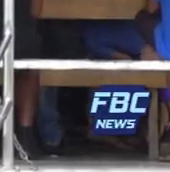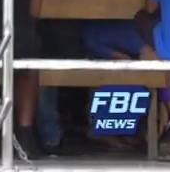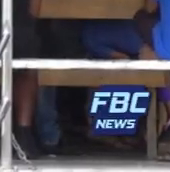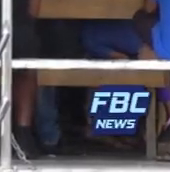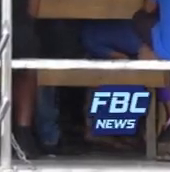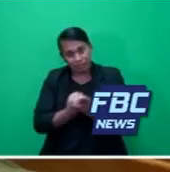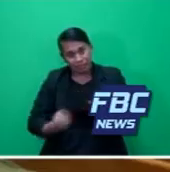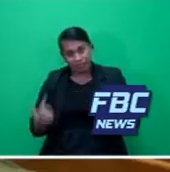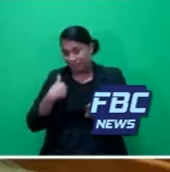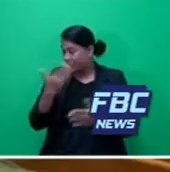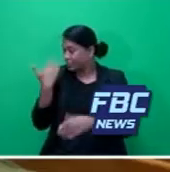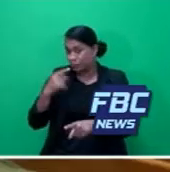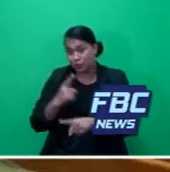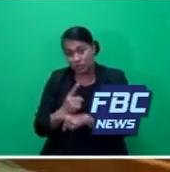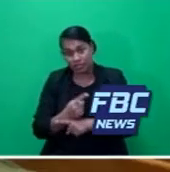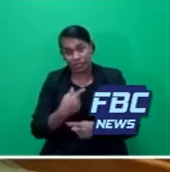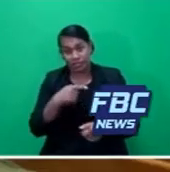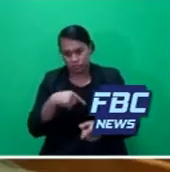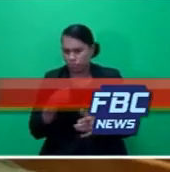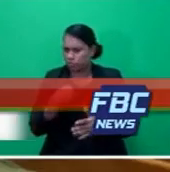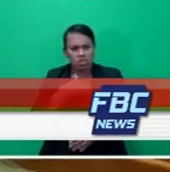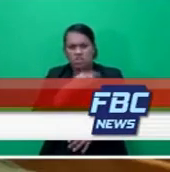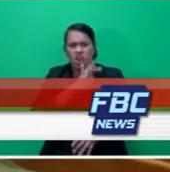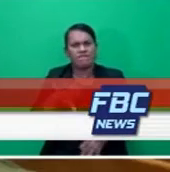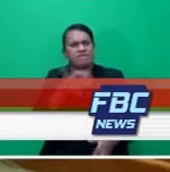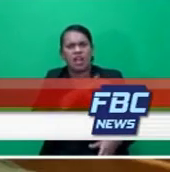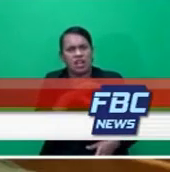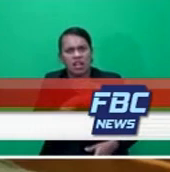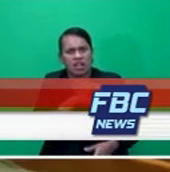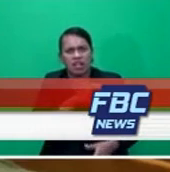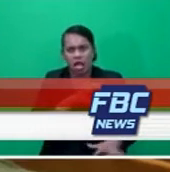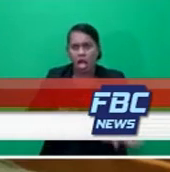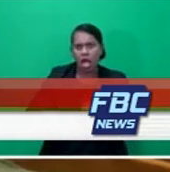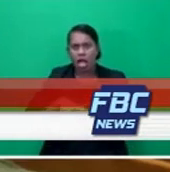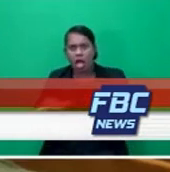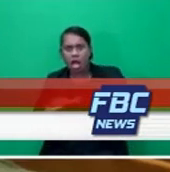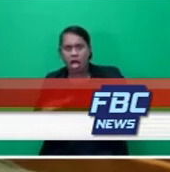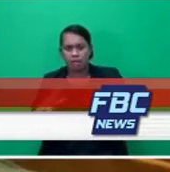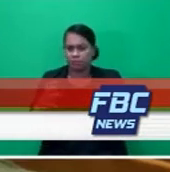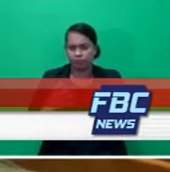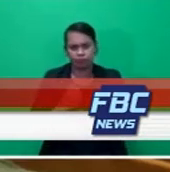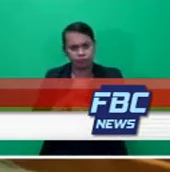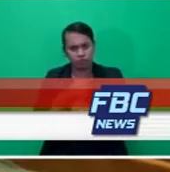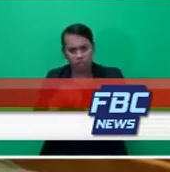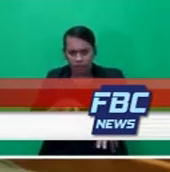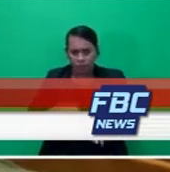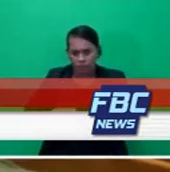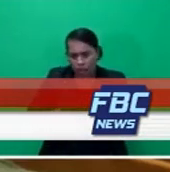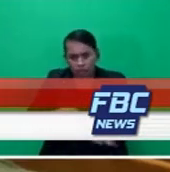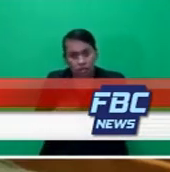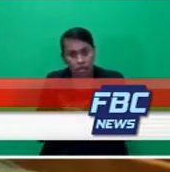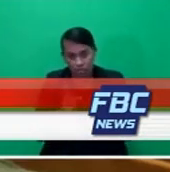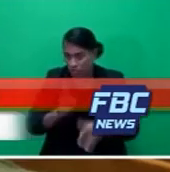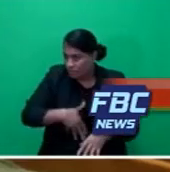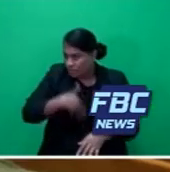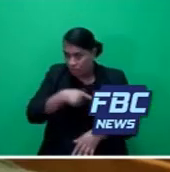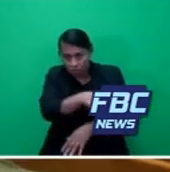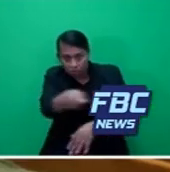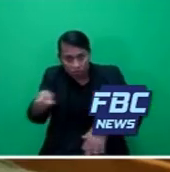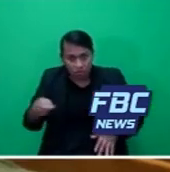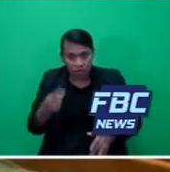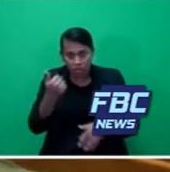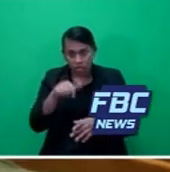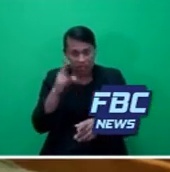a.m. We are not afraid to ramp up these containment measures if we feel the Fijian public isn't taking this crisis